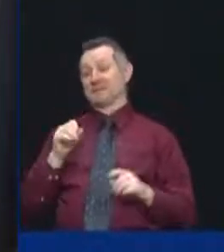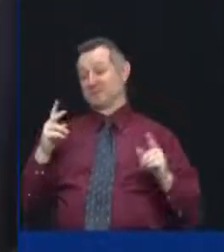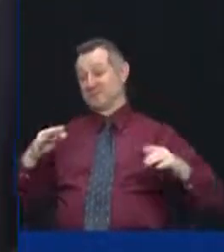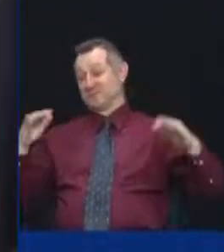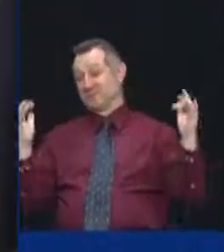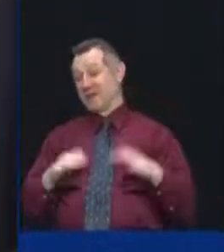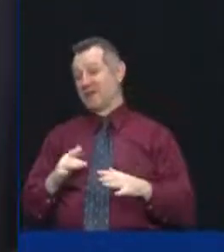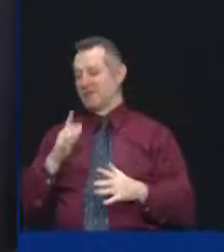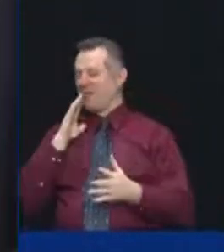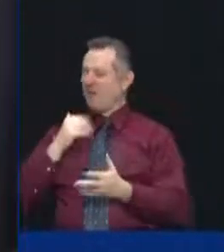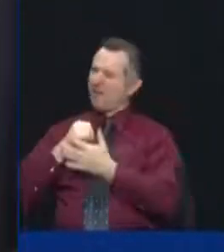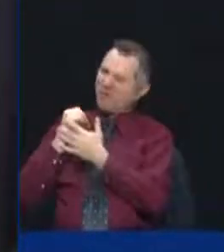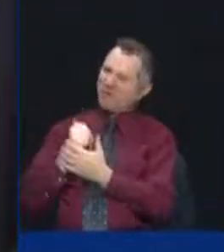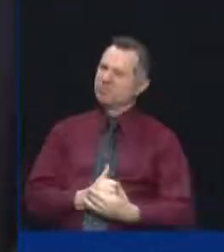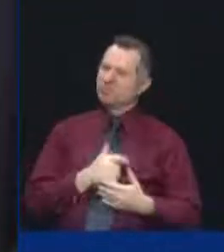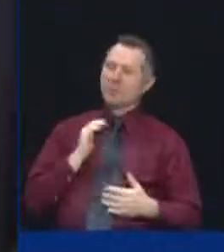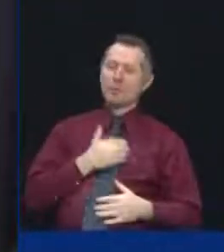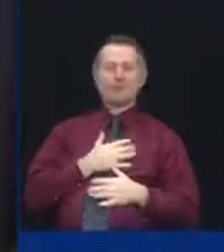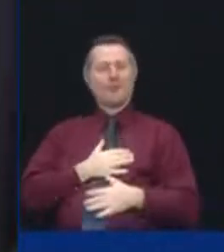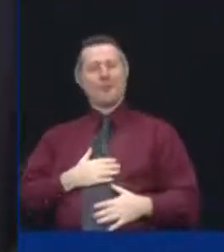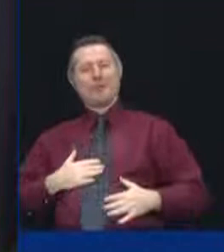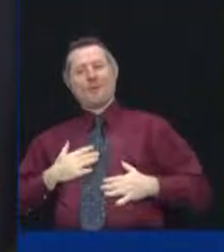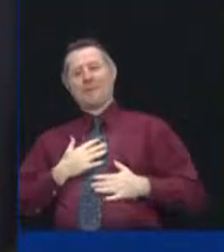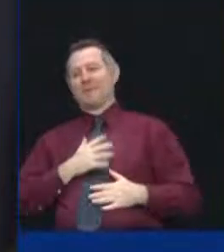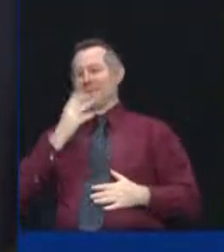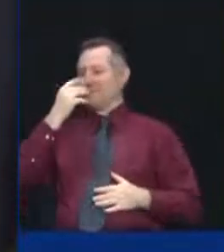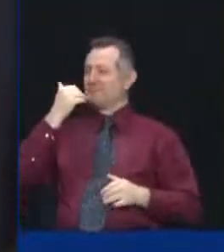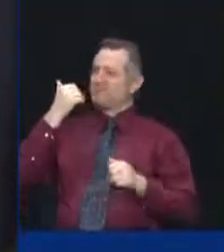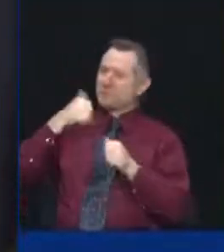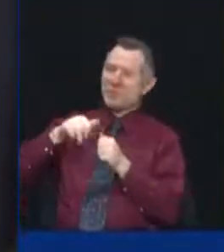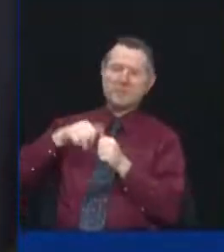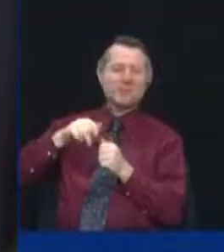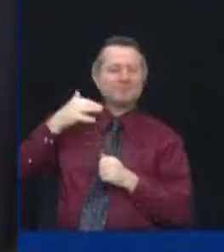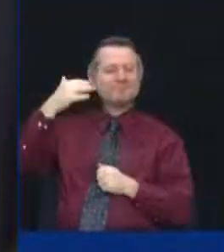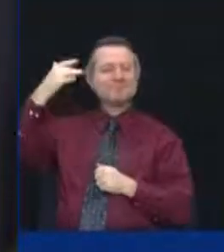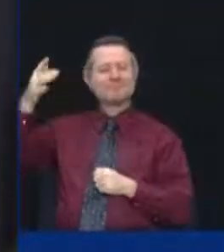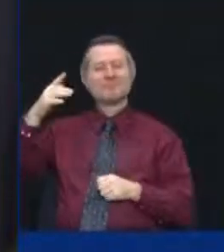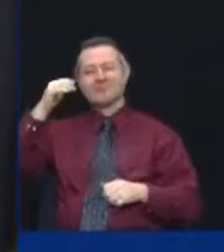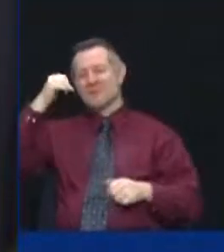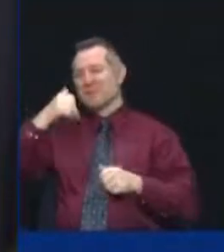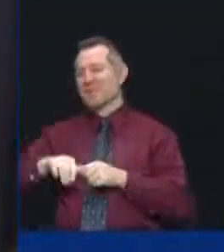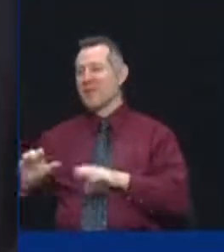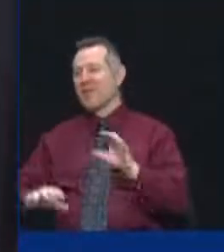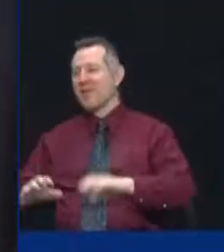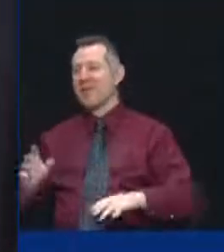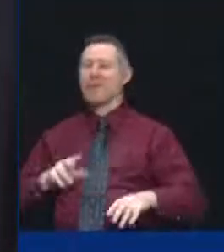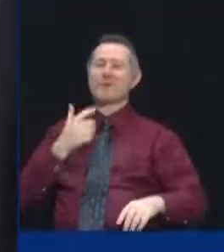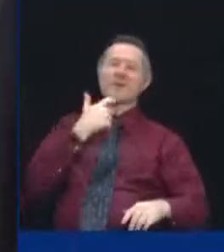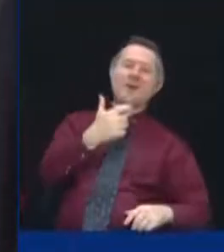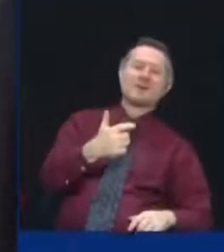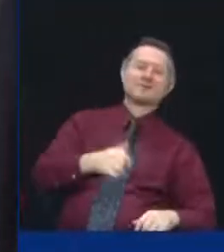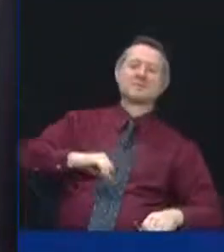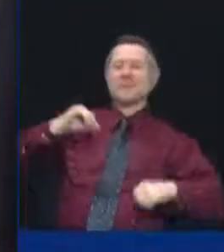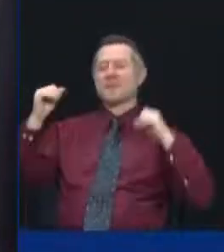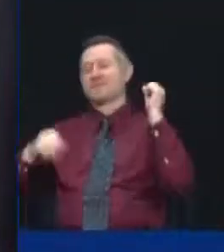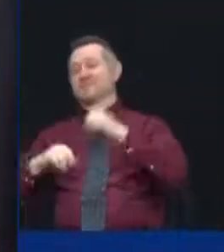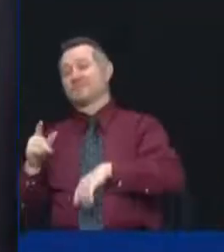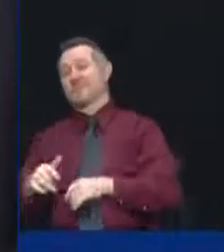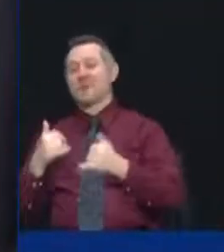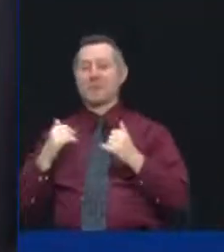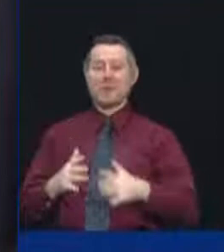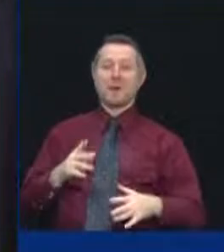also what make memories, and they make memories for players as well as themselves. And with